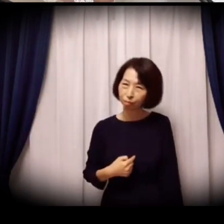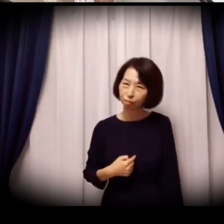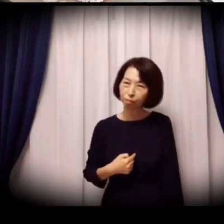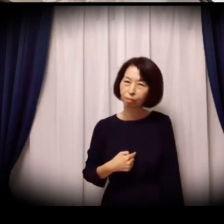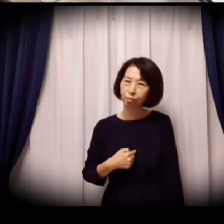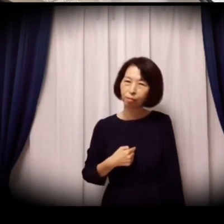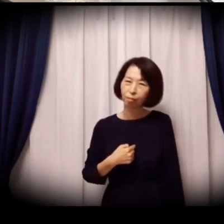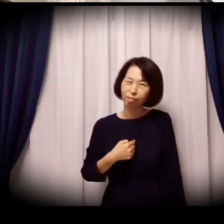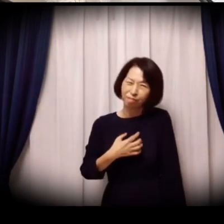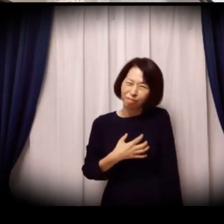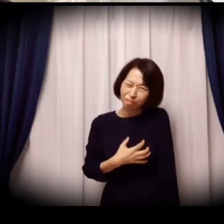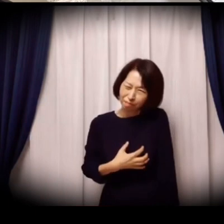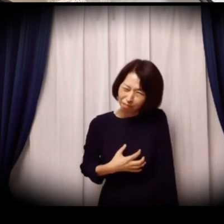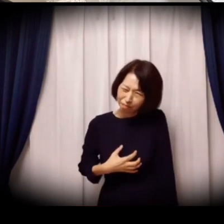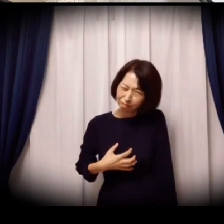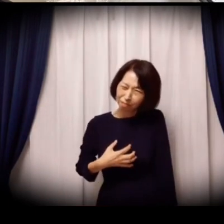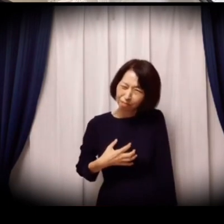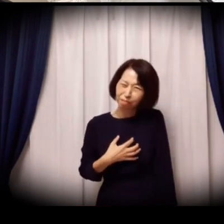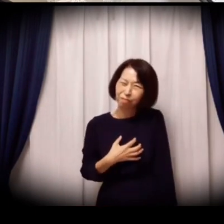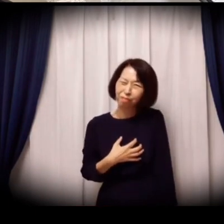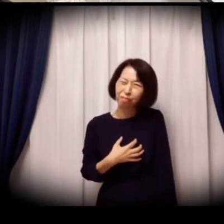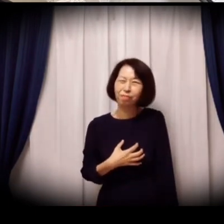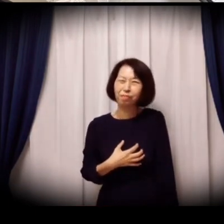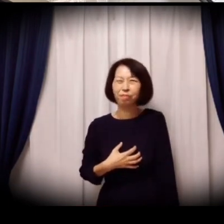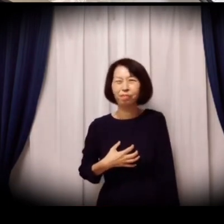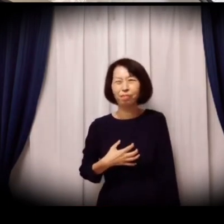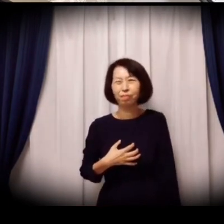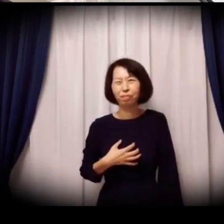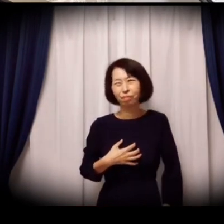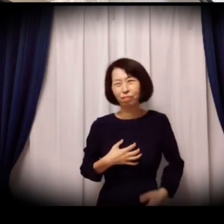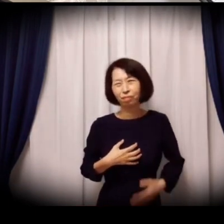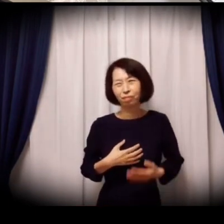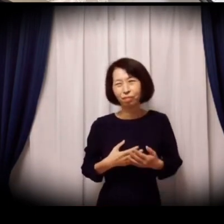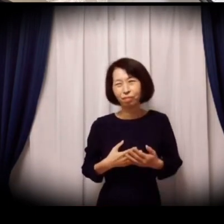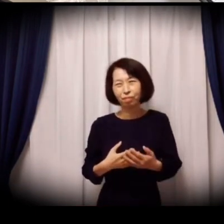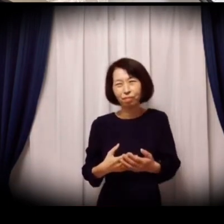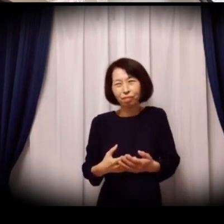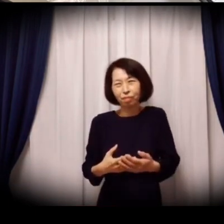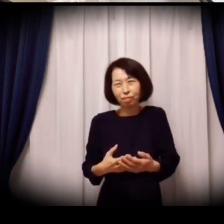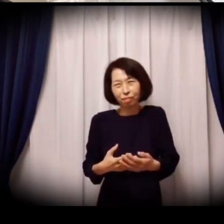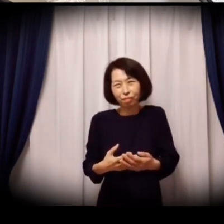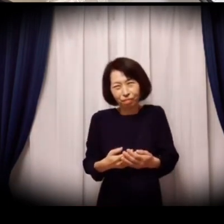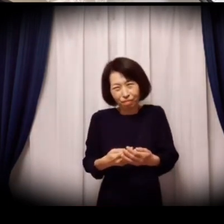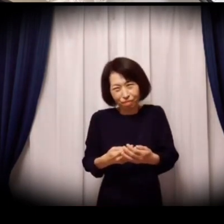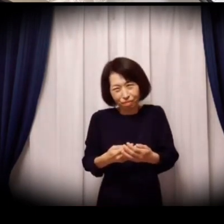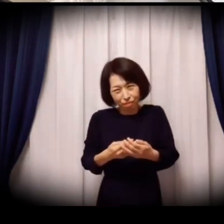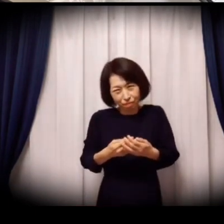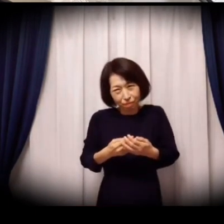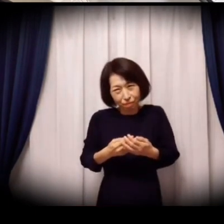let them know Don't keep yourself away